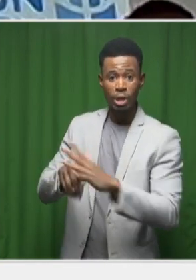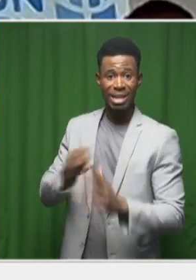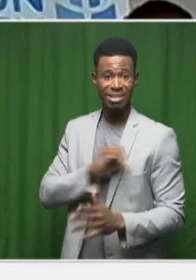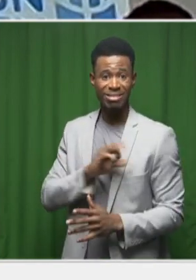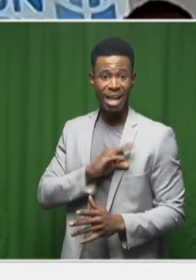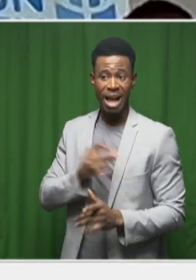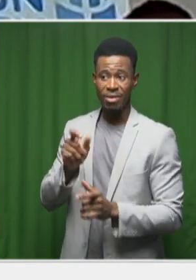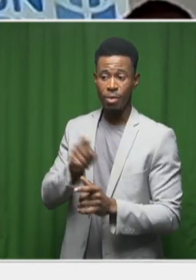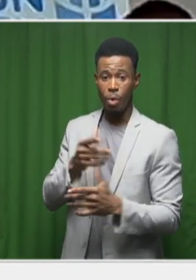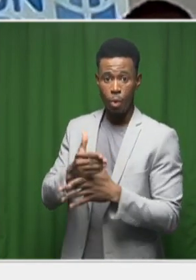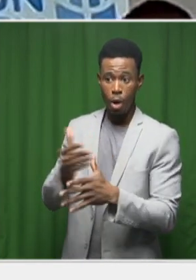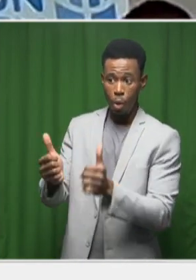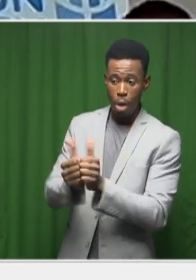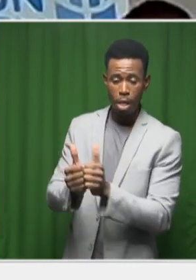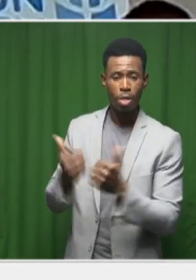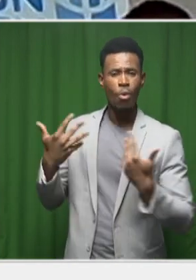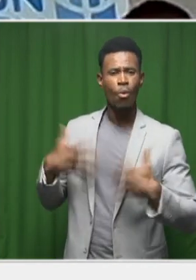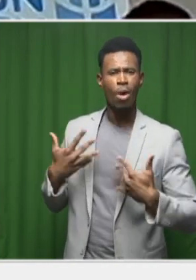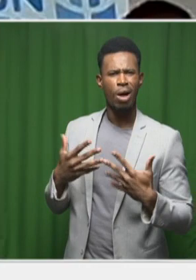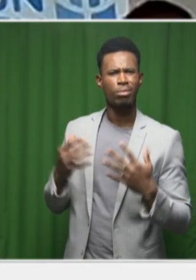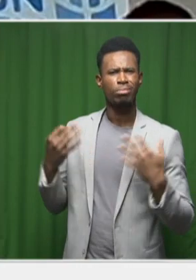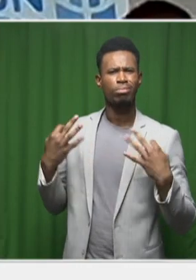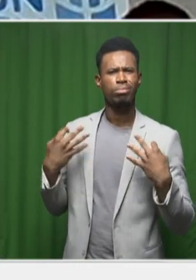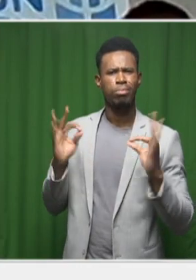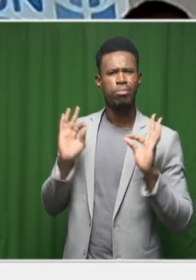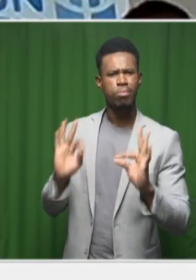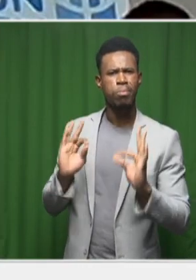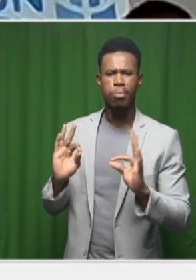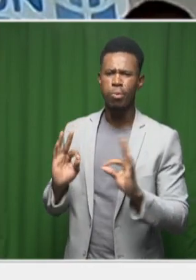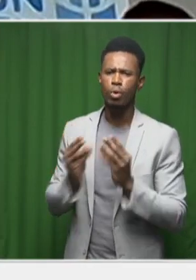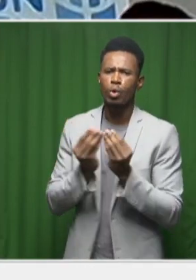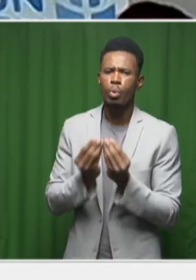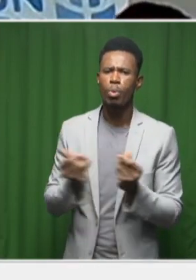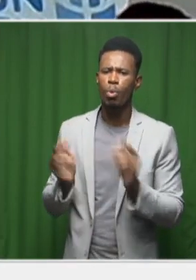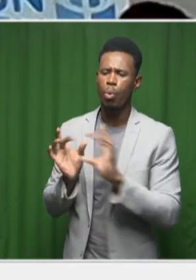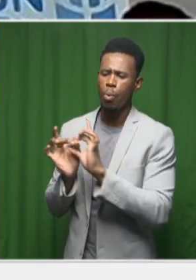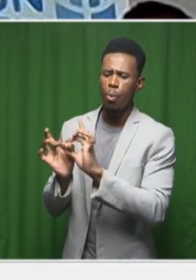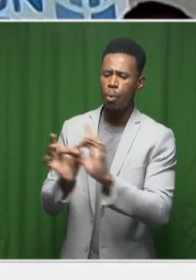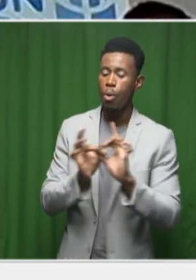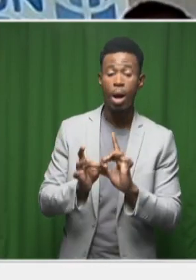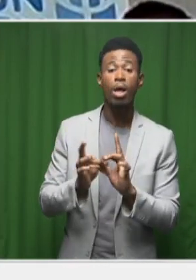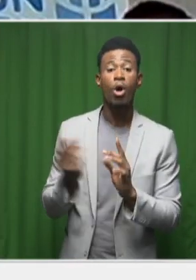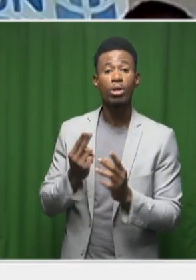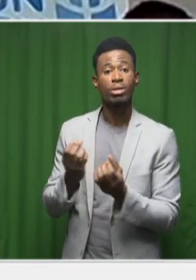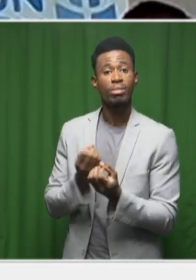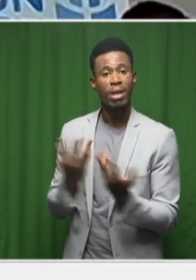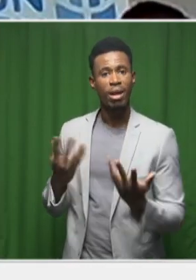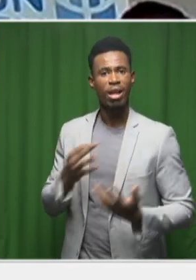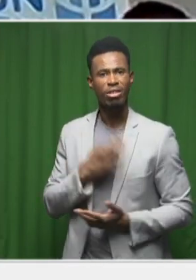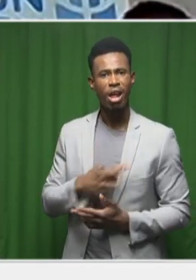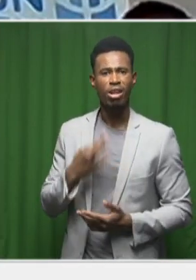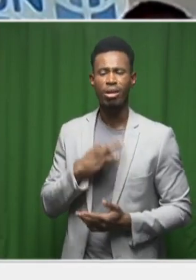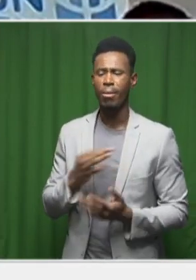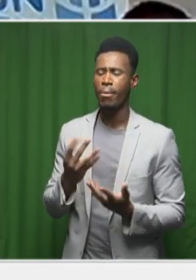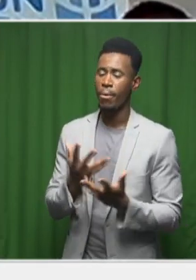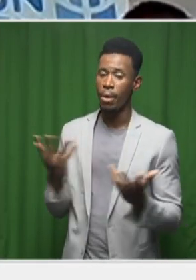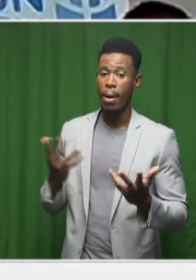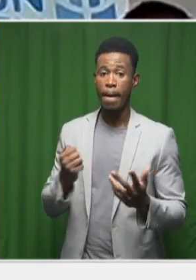these girls, make sure that they enroll in this program has just been in abundance. Like my boss or